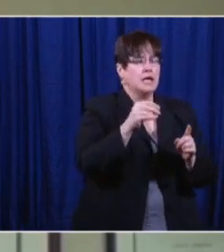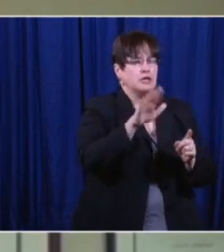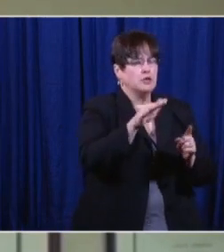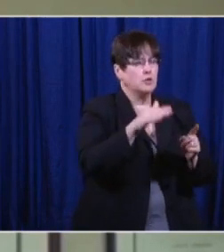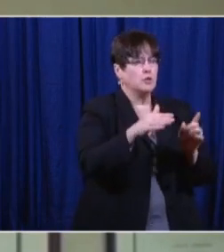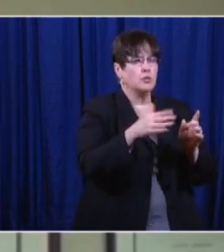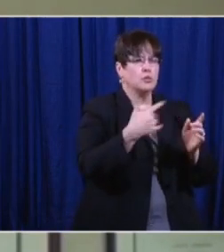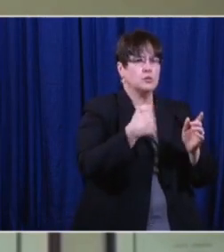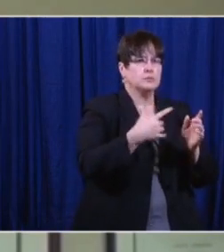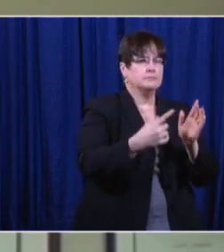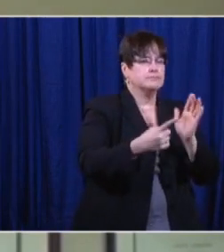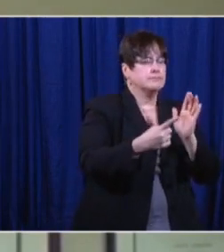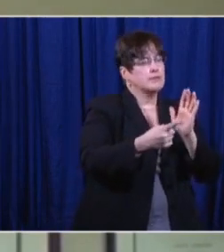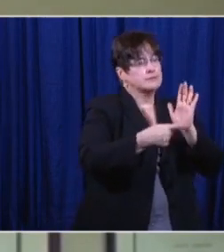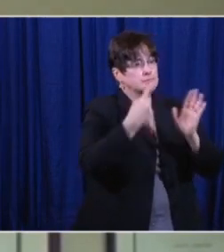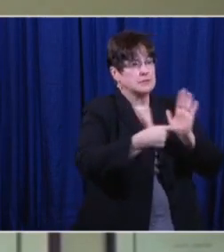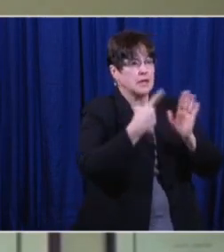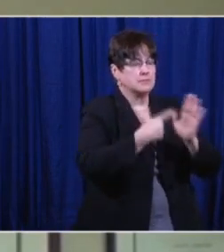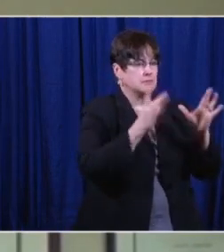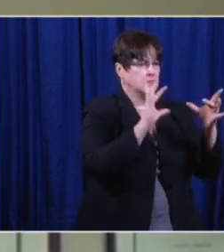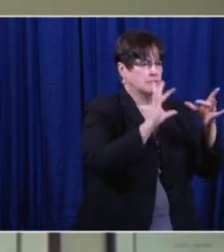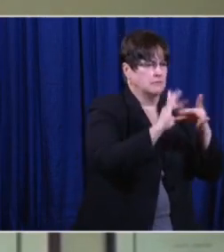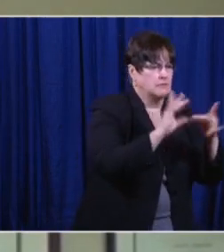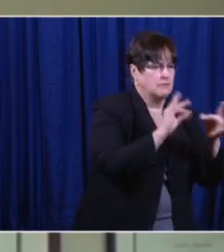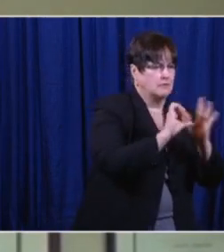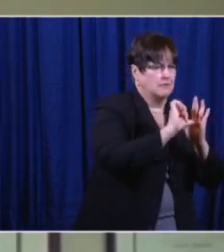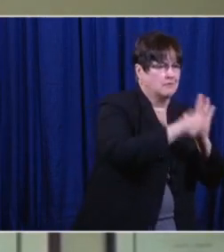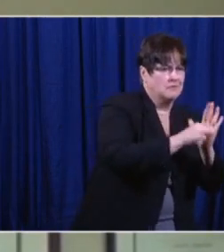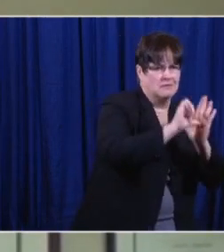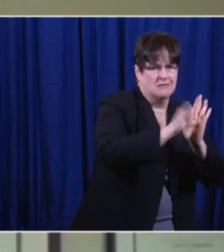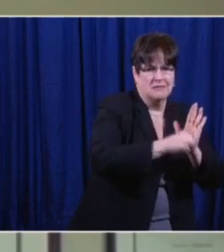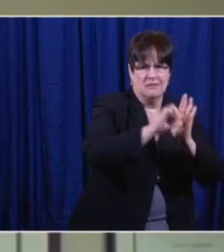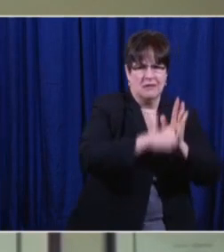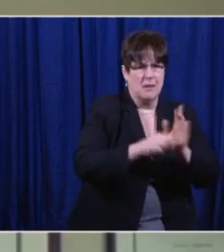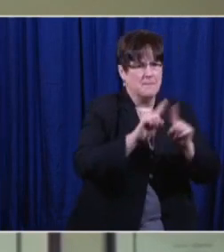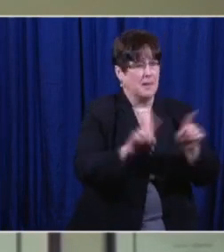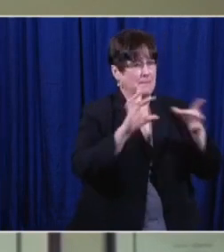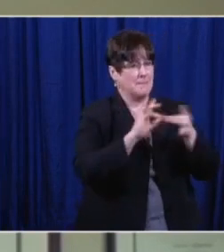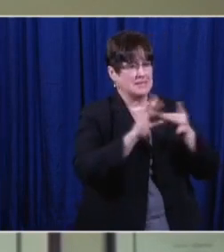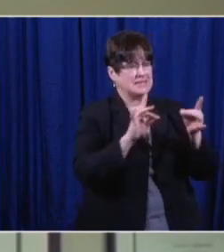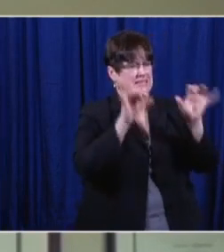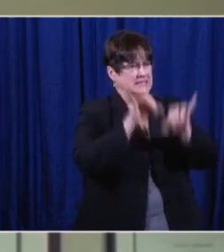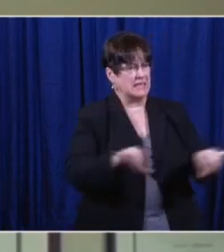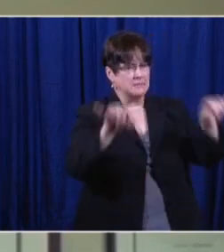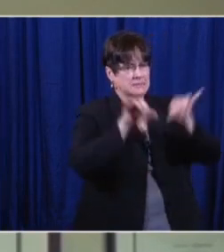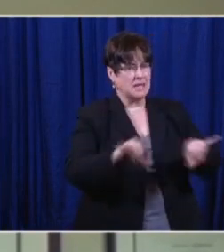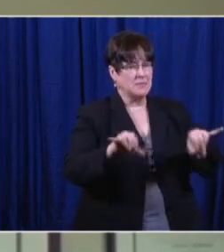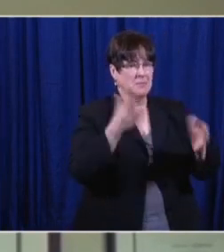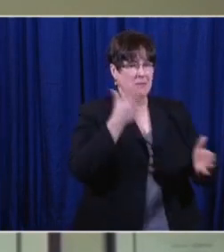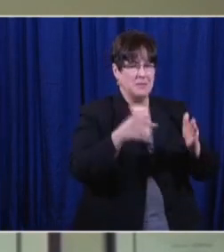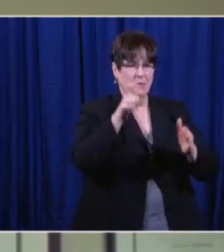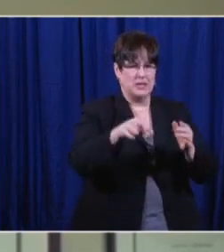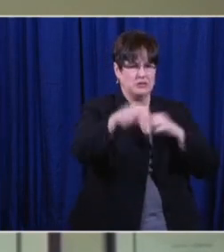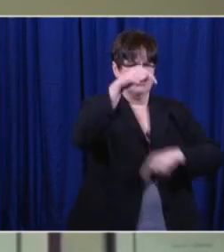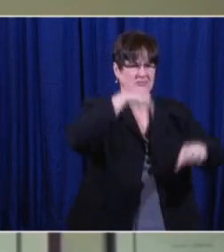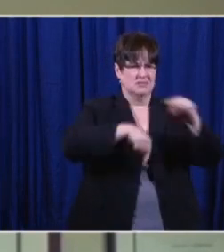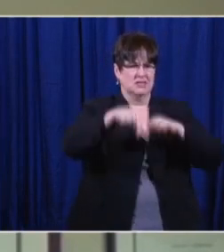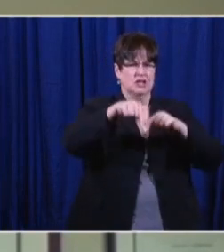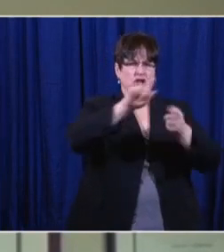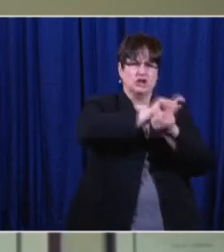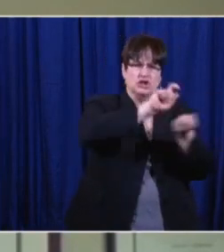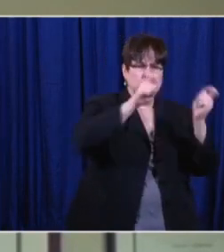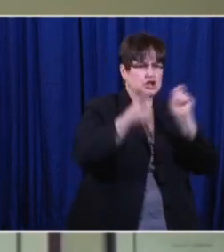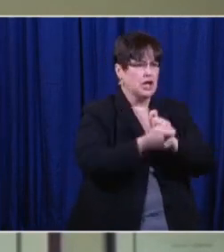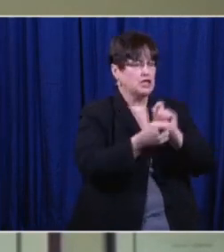move the needle. So when is it time to change the playbook, whether that's messaging or policy? And why does it feel like we're